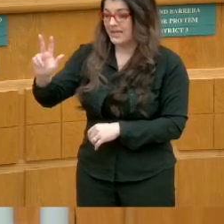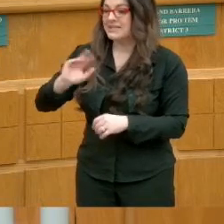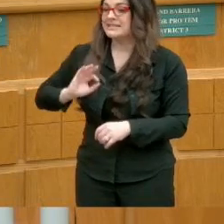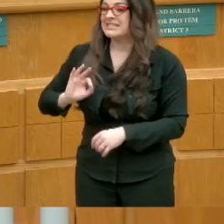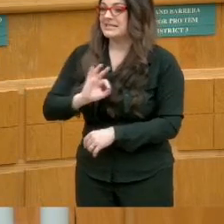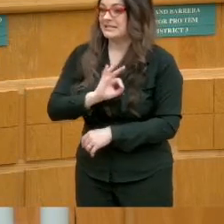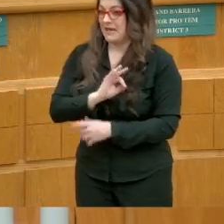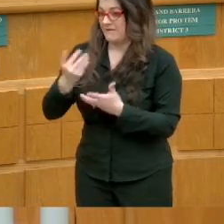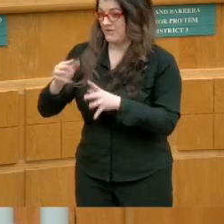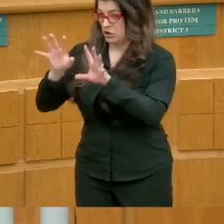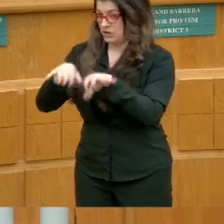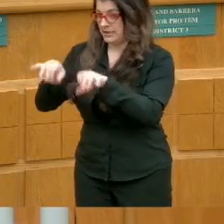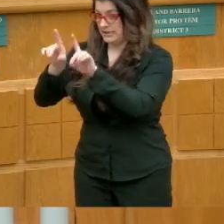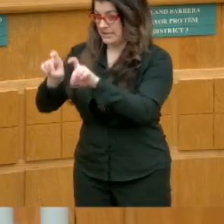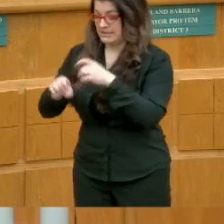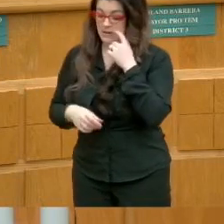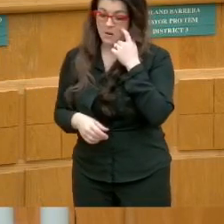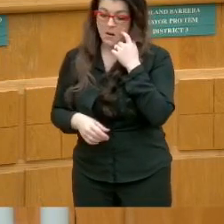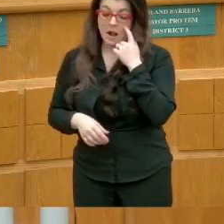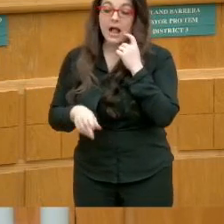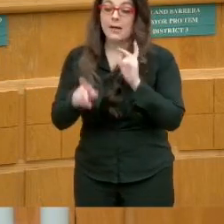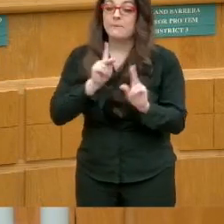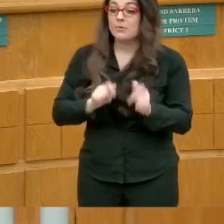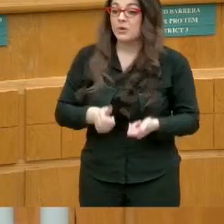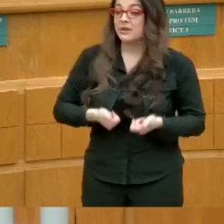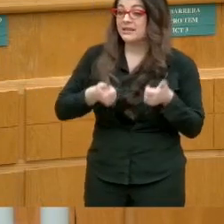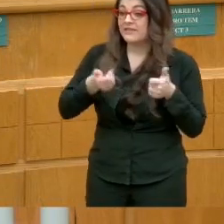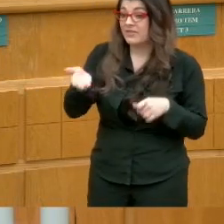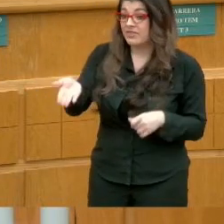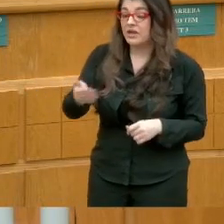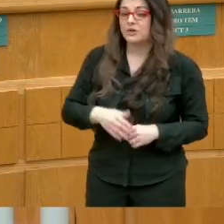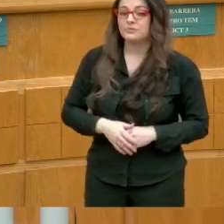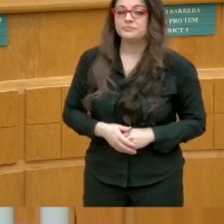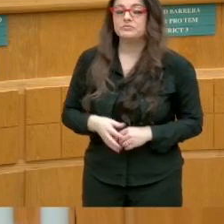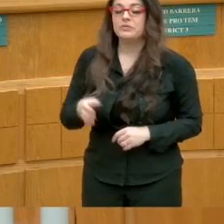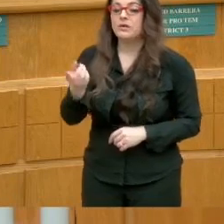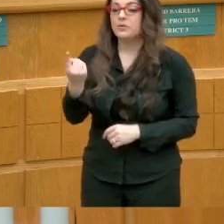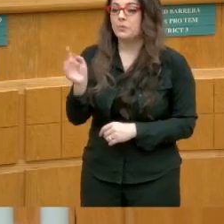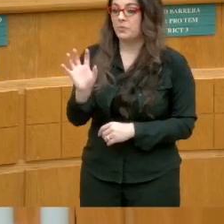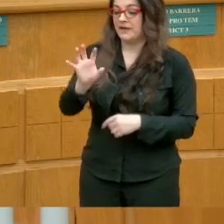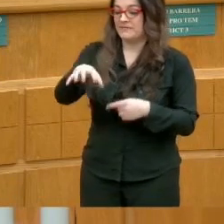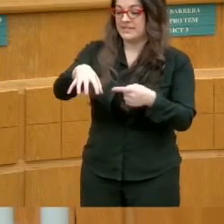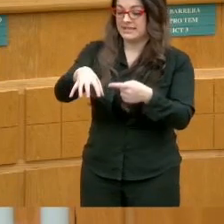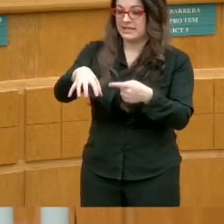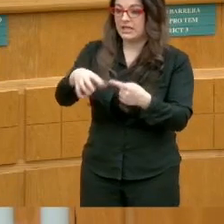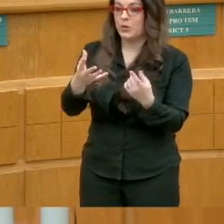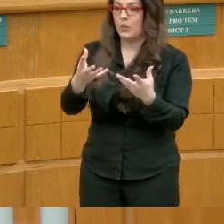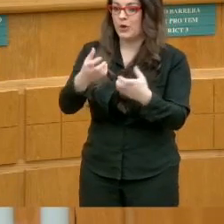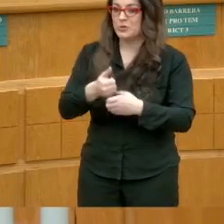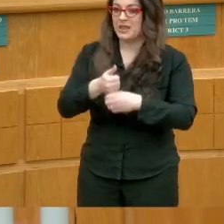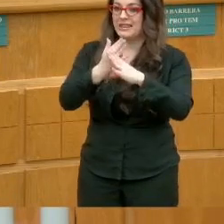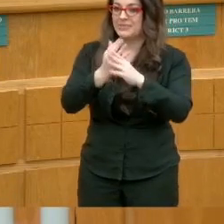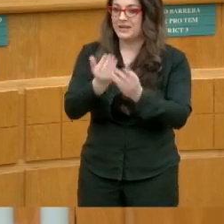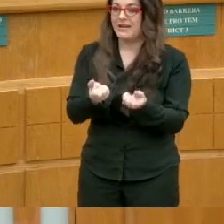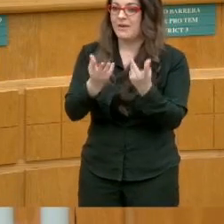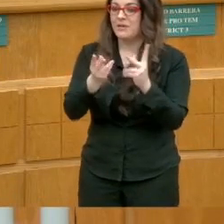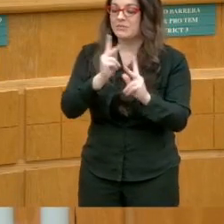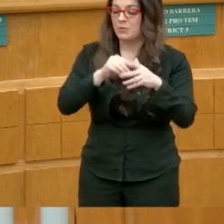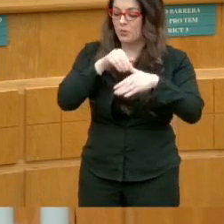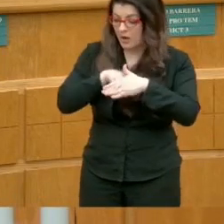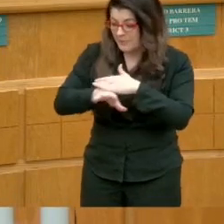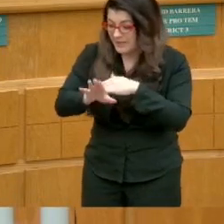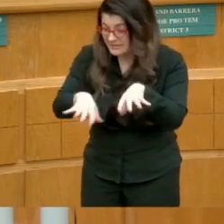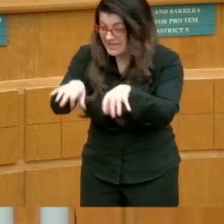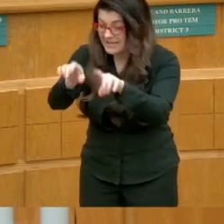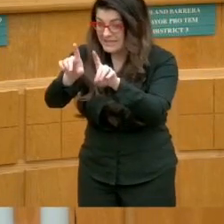the residents, one of the facilities wanted to actually limit the number of people that come in to test their residents. And so